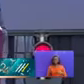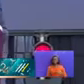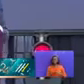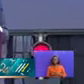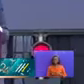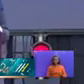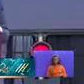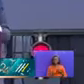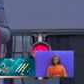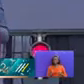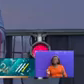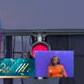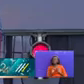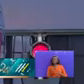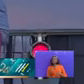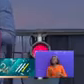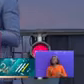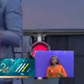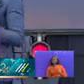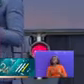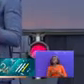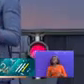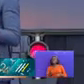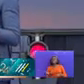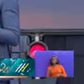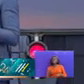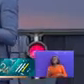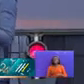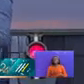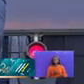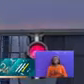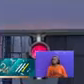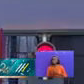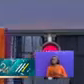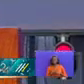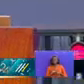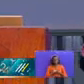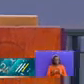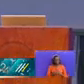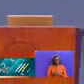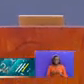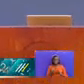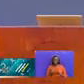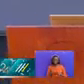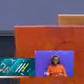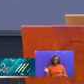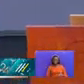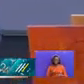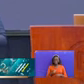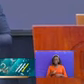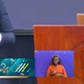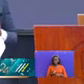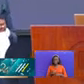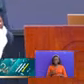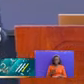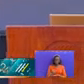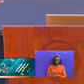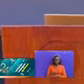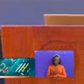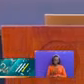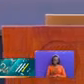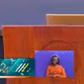may not want to say these things but if Revival has to come the winwing wind must pass and take away